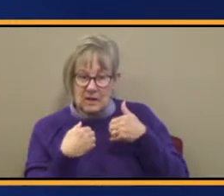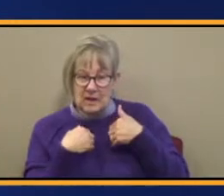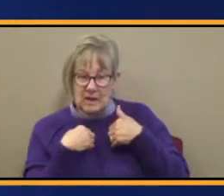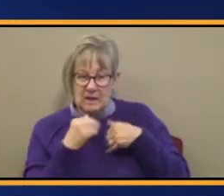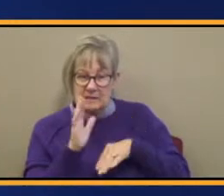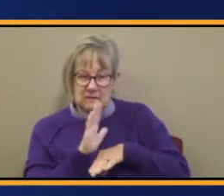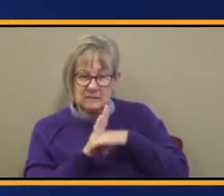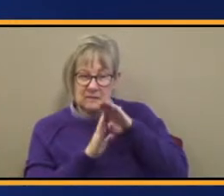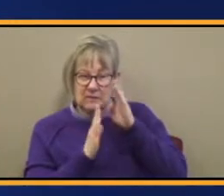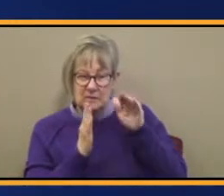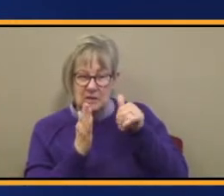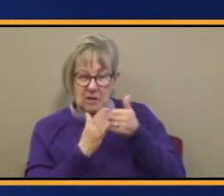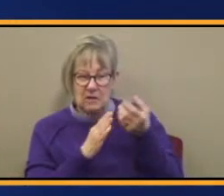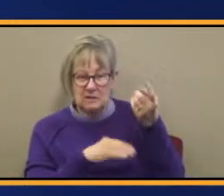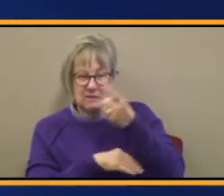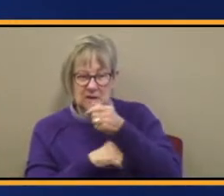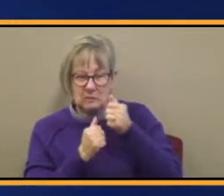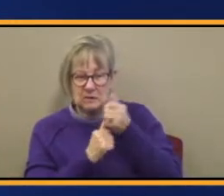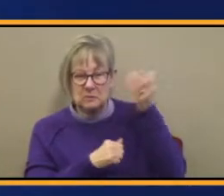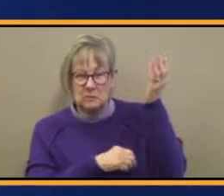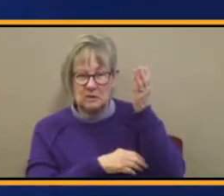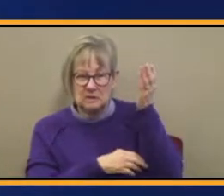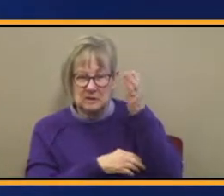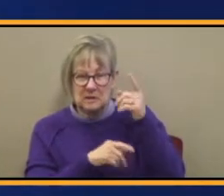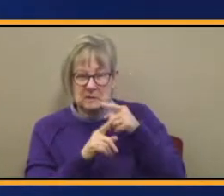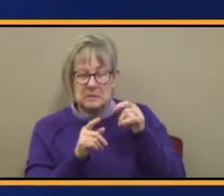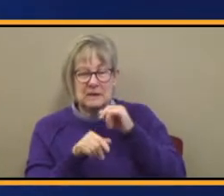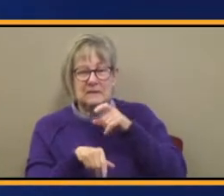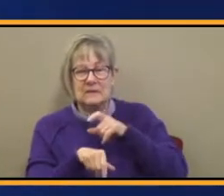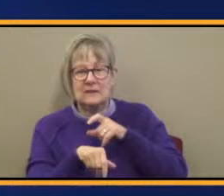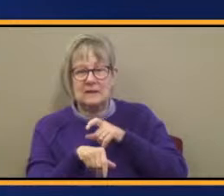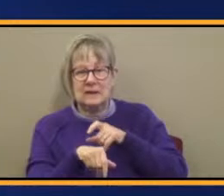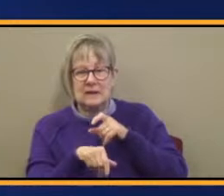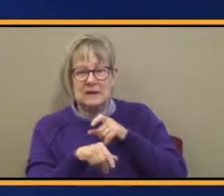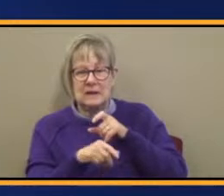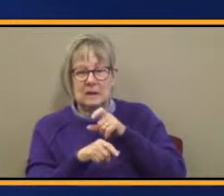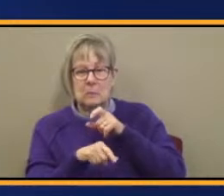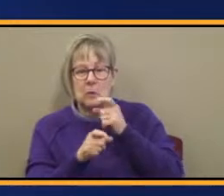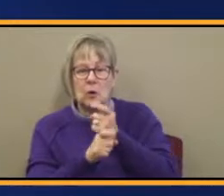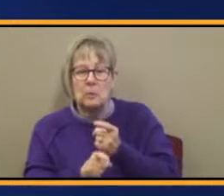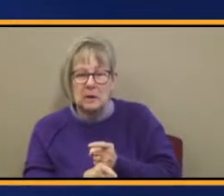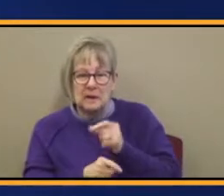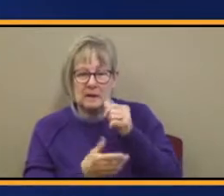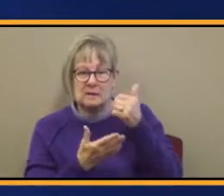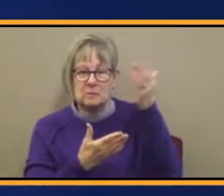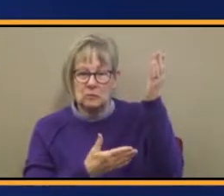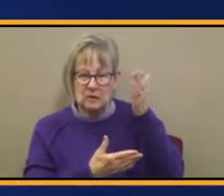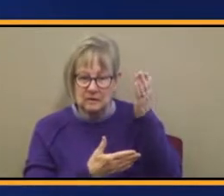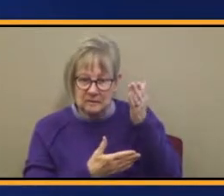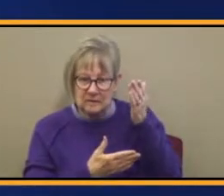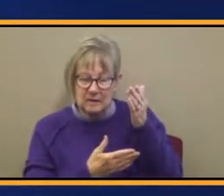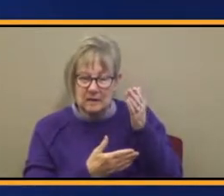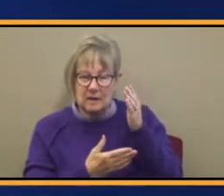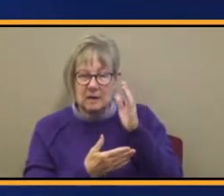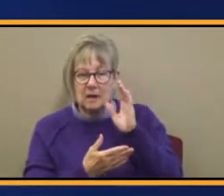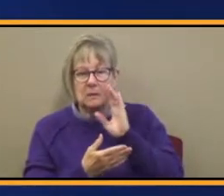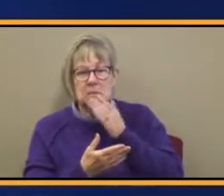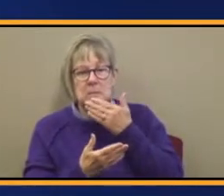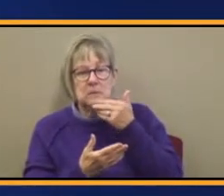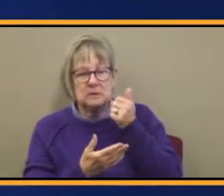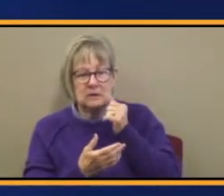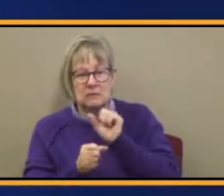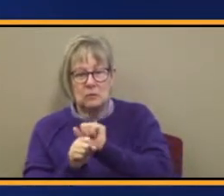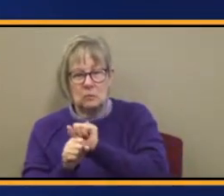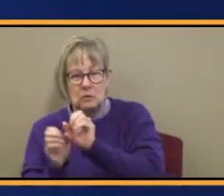entire day with presentations either. But if there's timely presentations that we can give, that'd be more appropriate for a work session as opposed